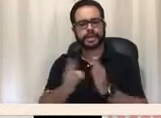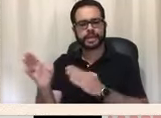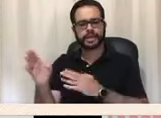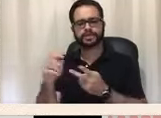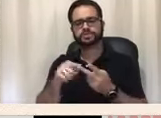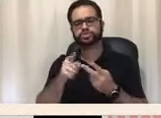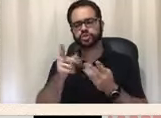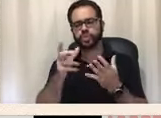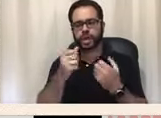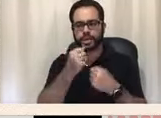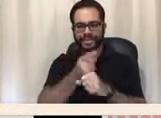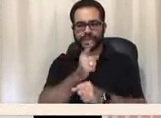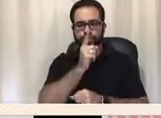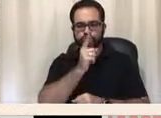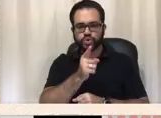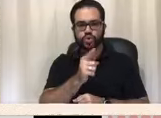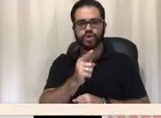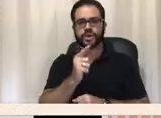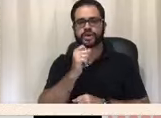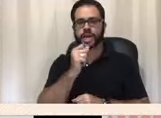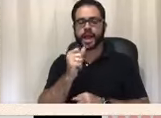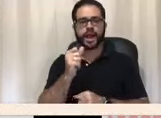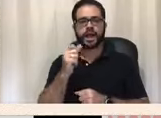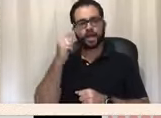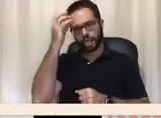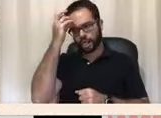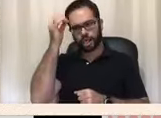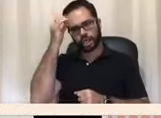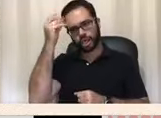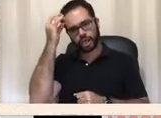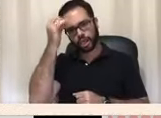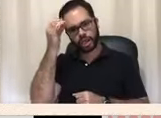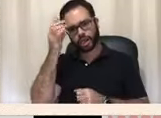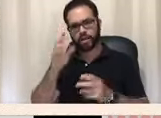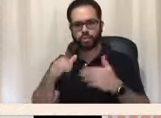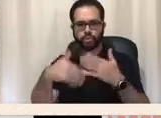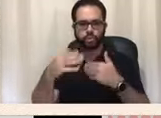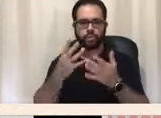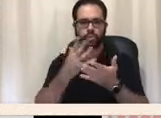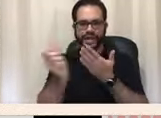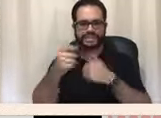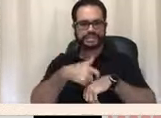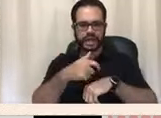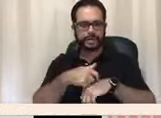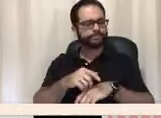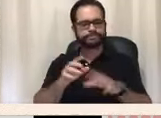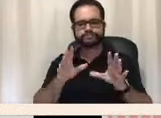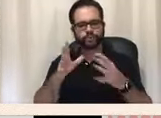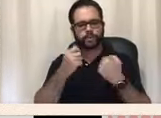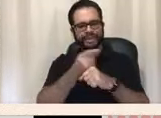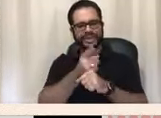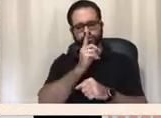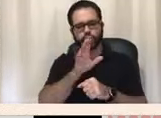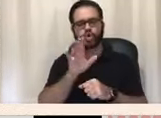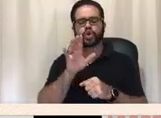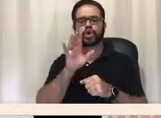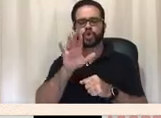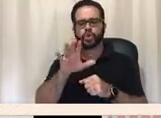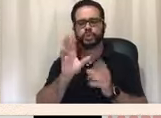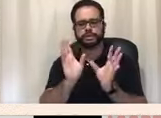not just spinning your wheels. You want to use that time in those meetings effectively.